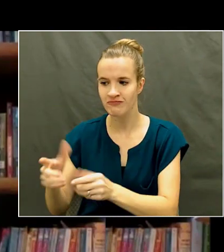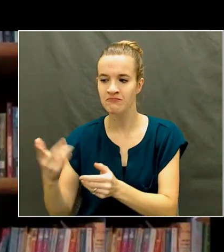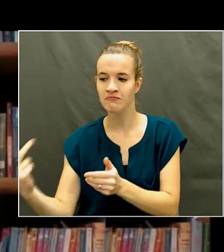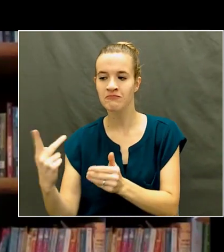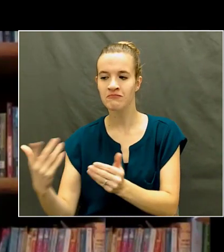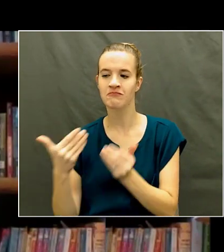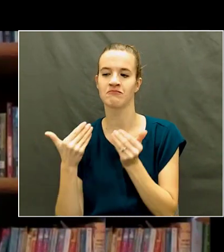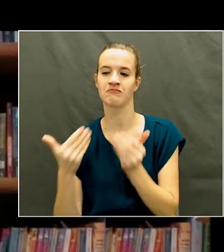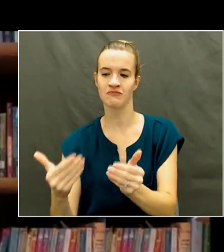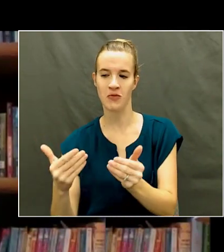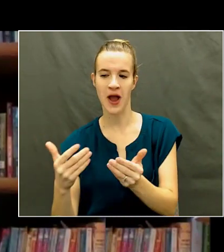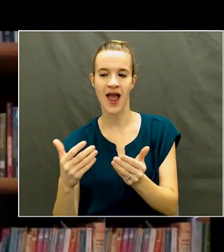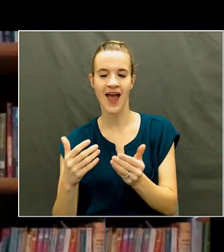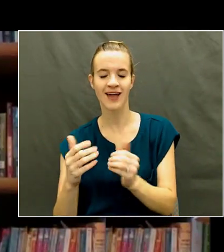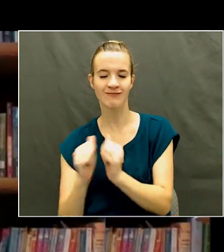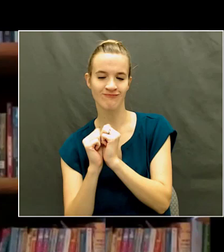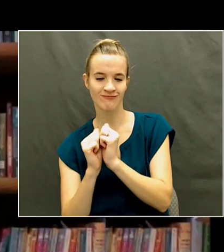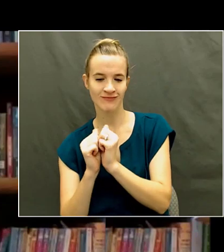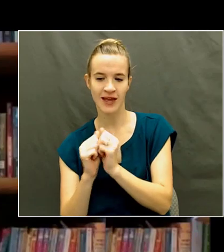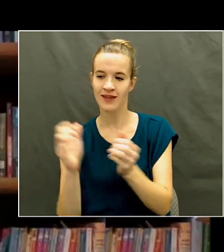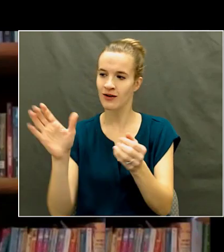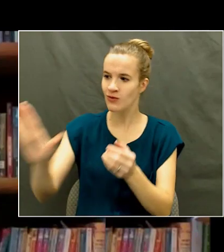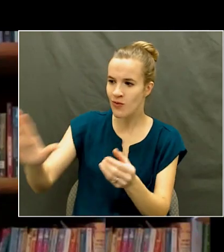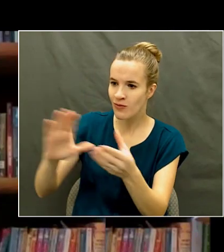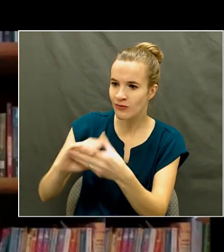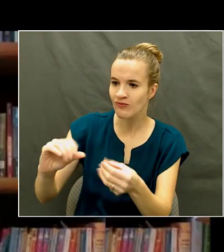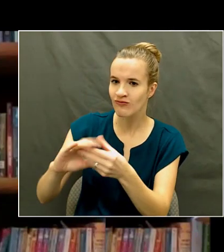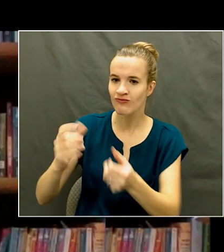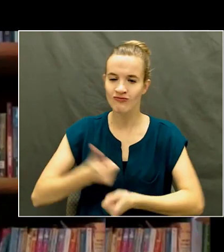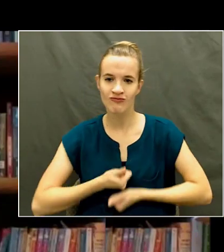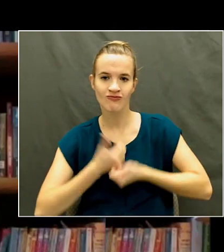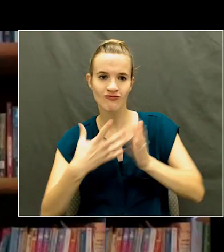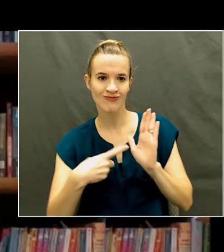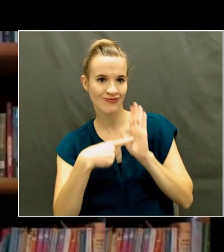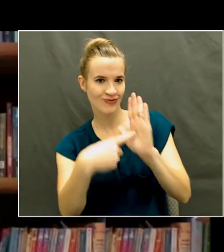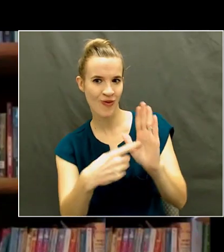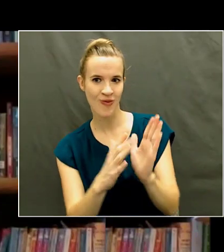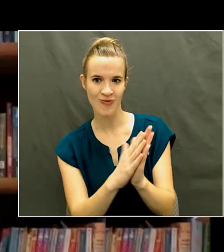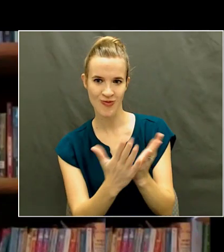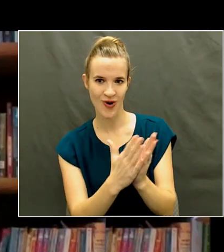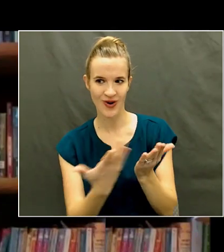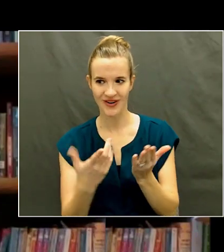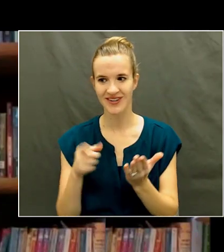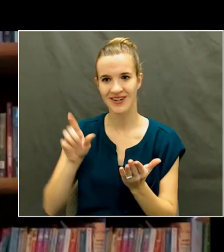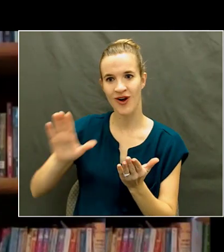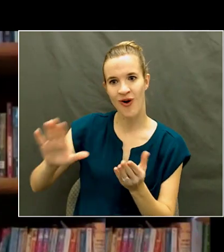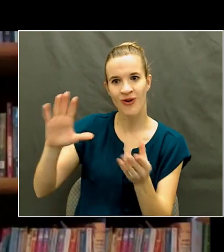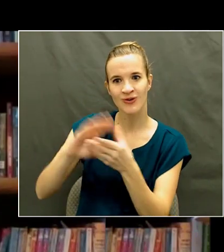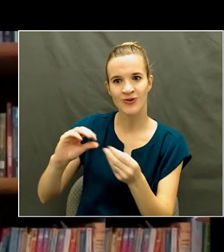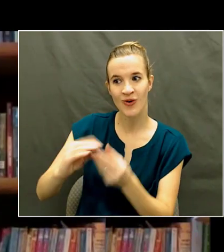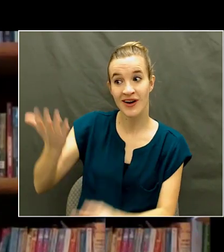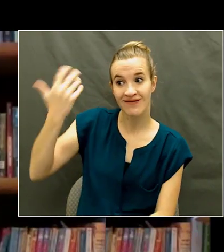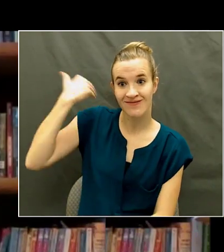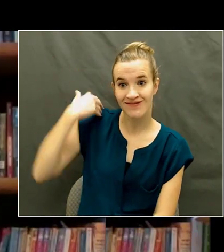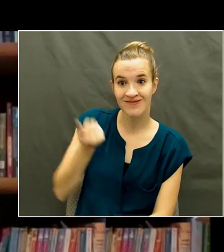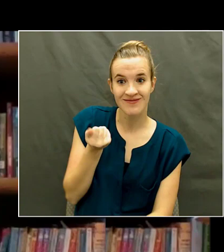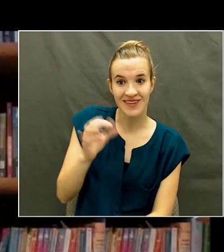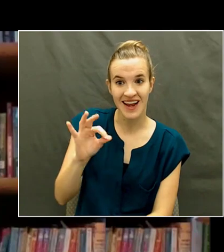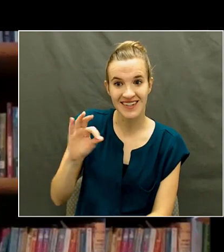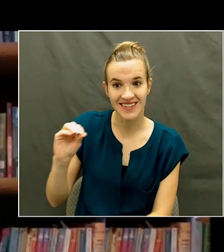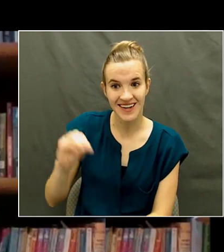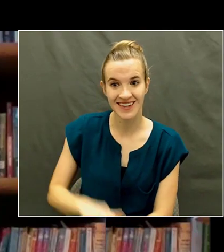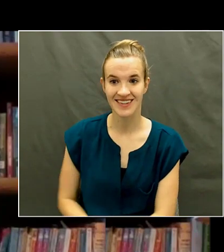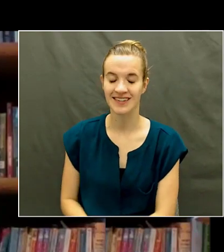that the two of us would work together to tell the story of what happened to her in that tumultuous year of